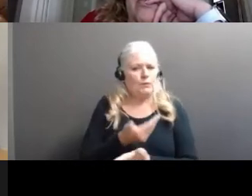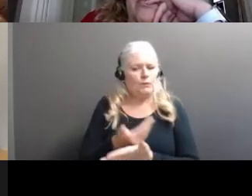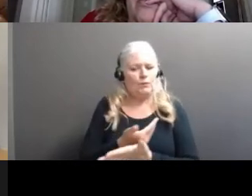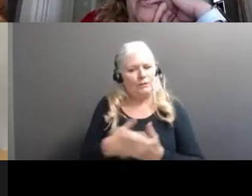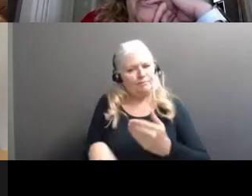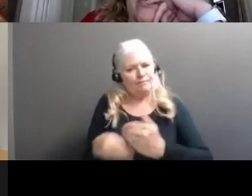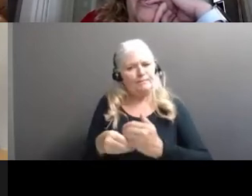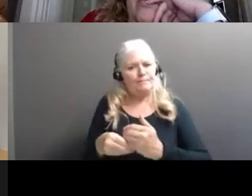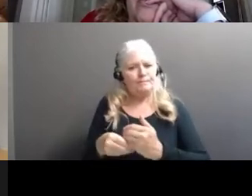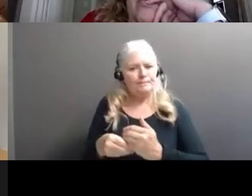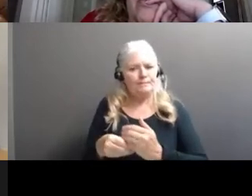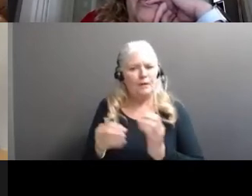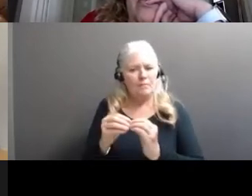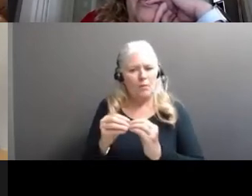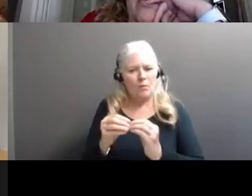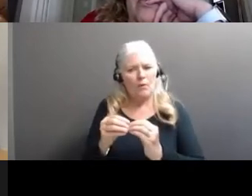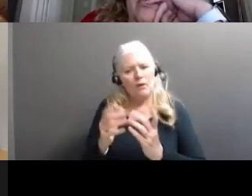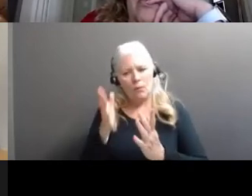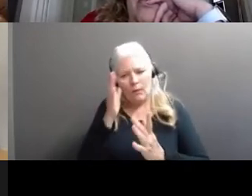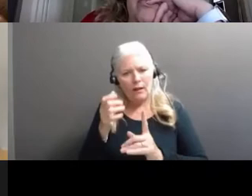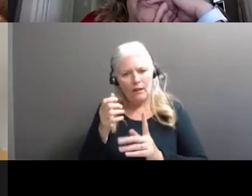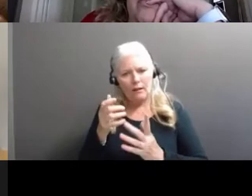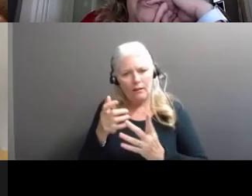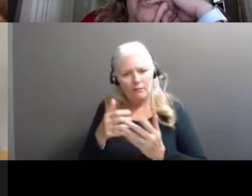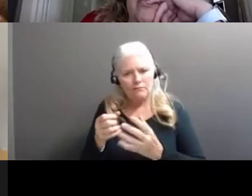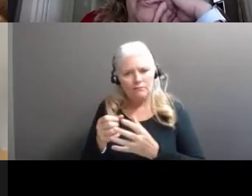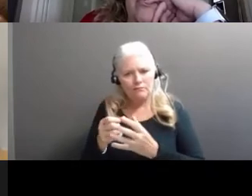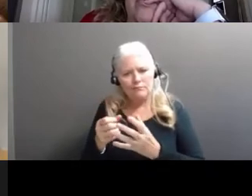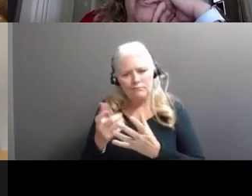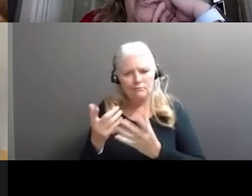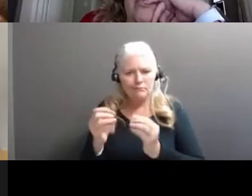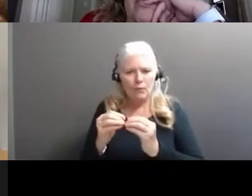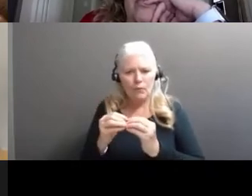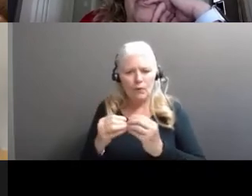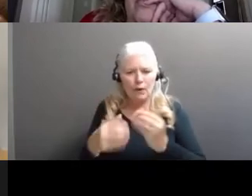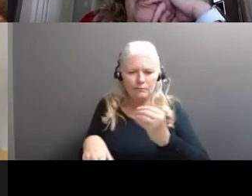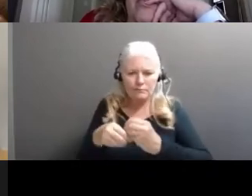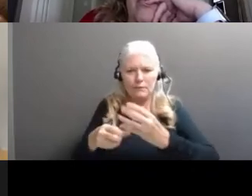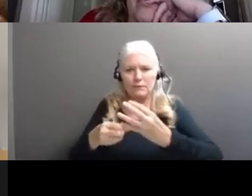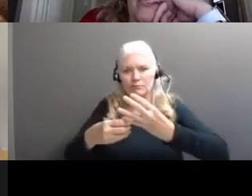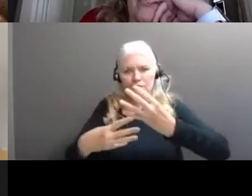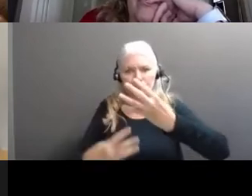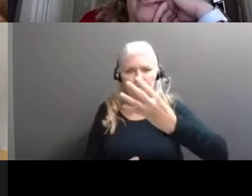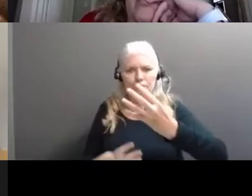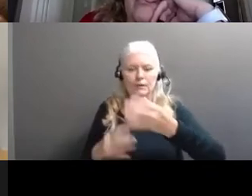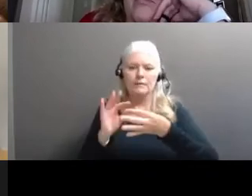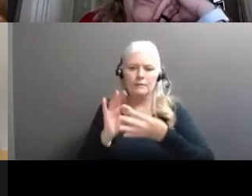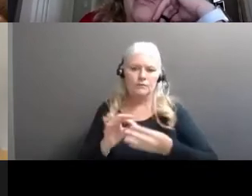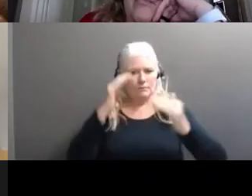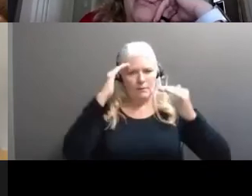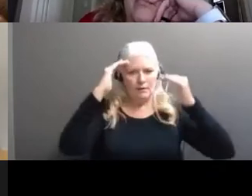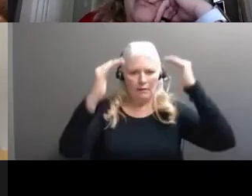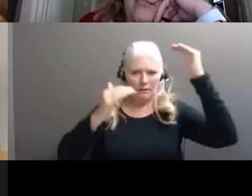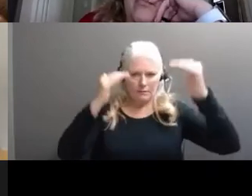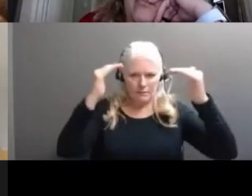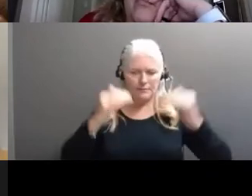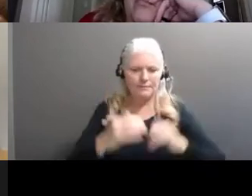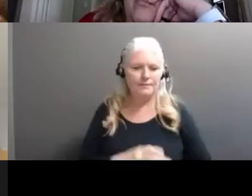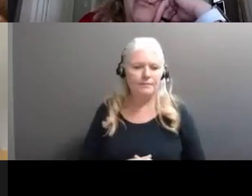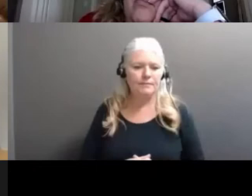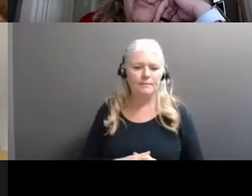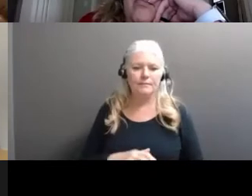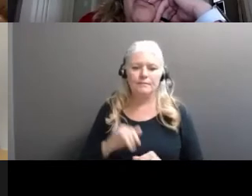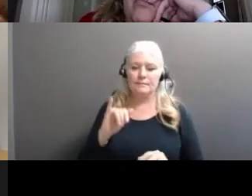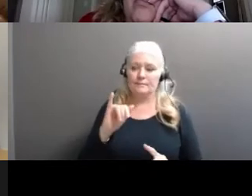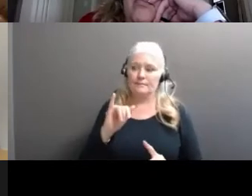developed more robustly as we move into adults and thinking about what would it mean to actually center